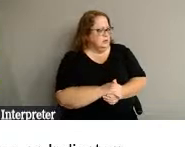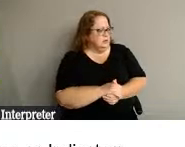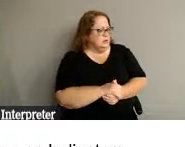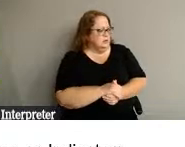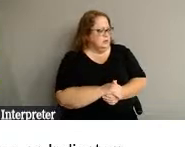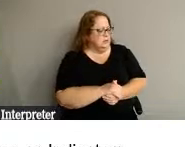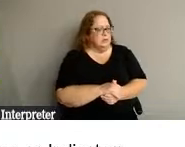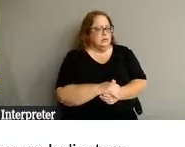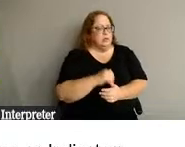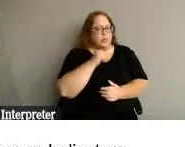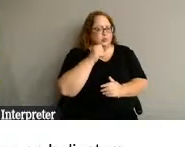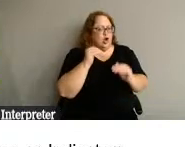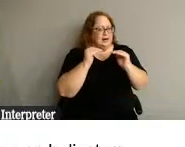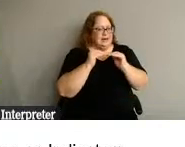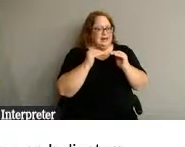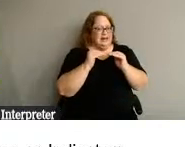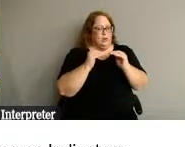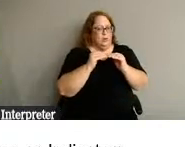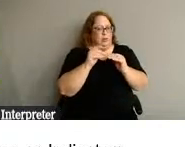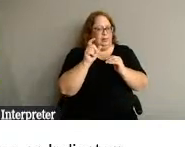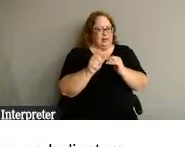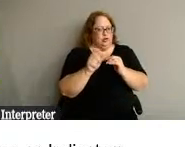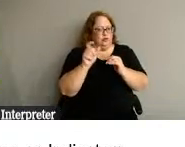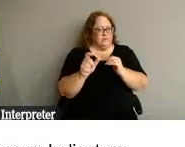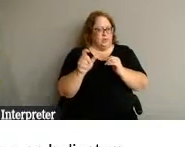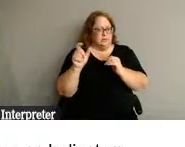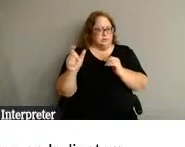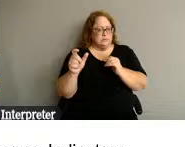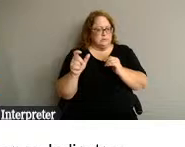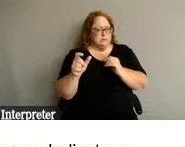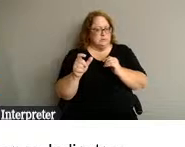those aren't equal intervals. You can't.